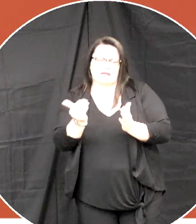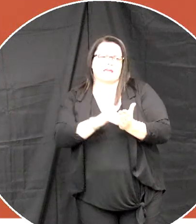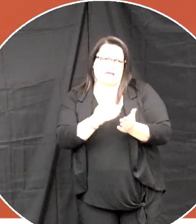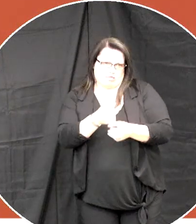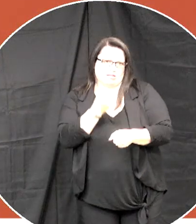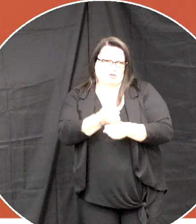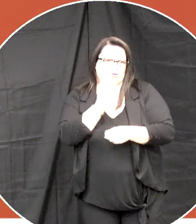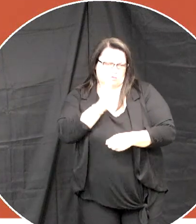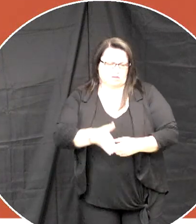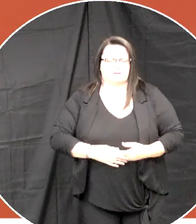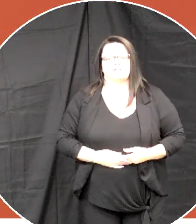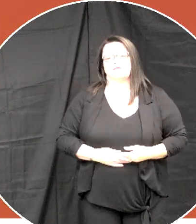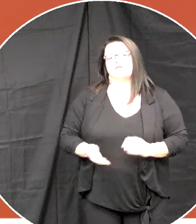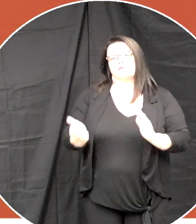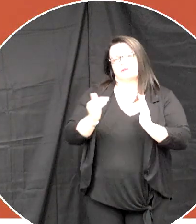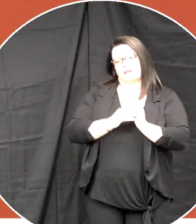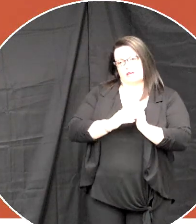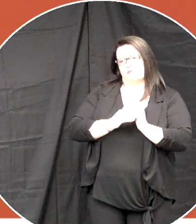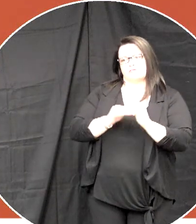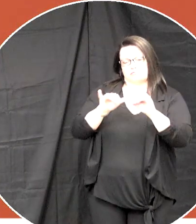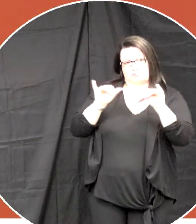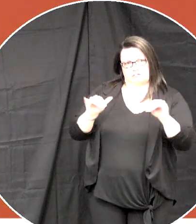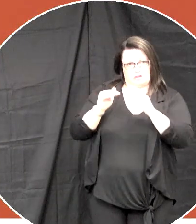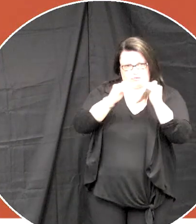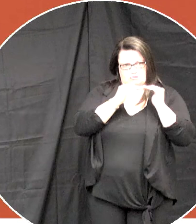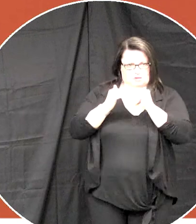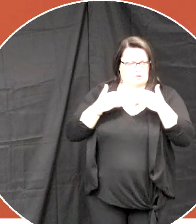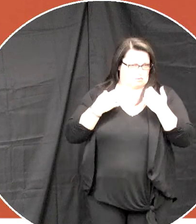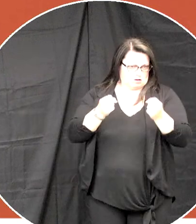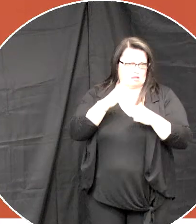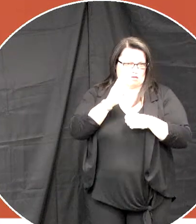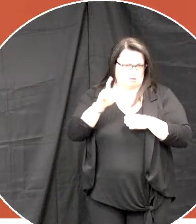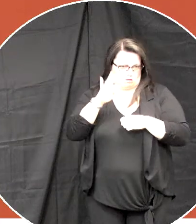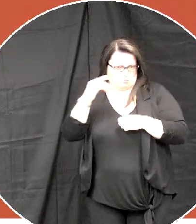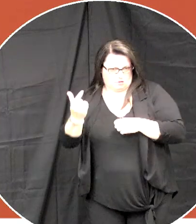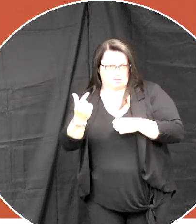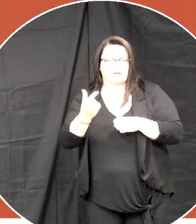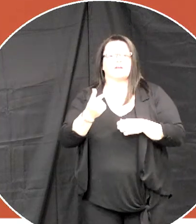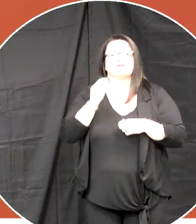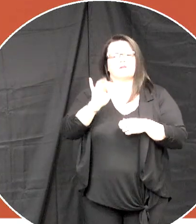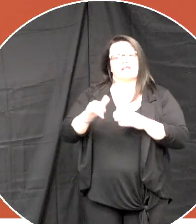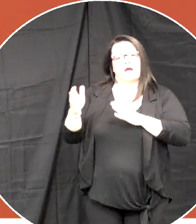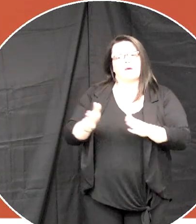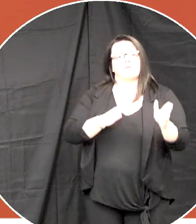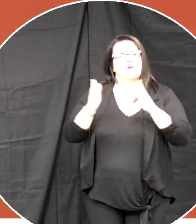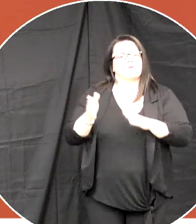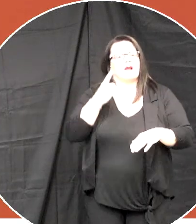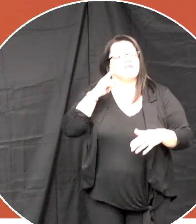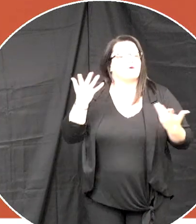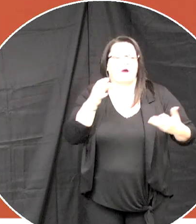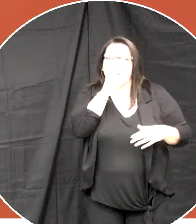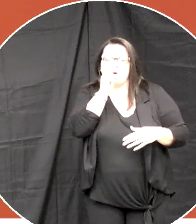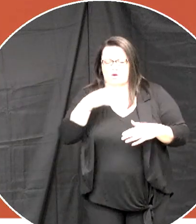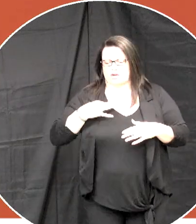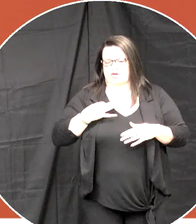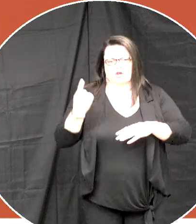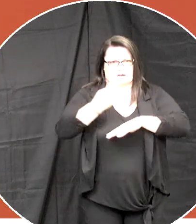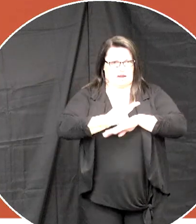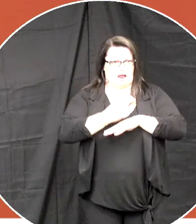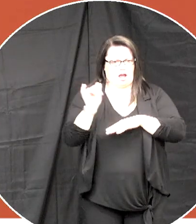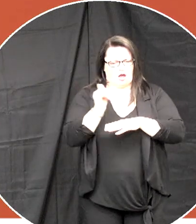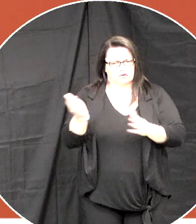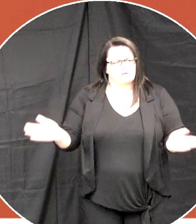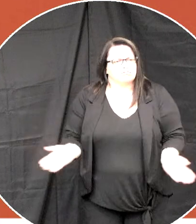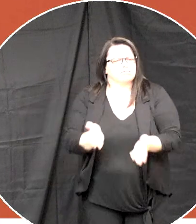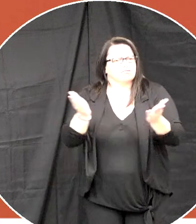Again, under the Equity, Health, and Well-being area, in preparation for that Orange Shirt Day and to enhance the learning, we prepared a guide, an